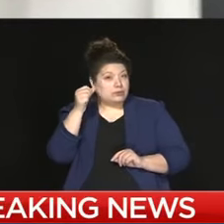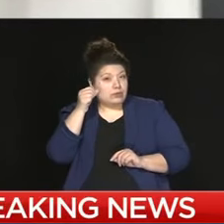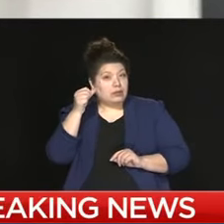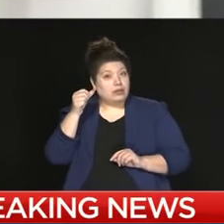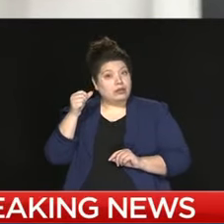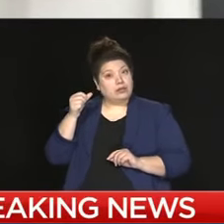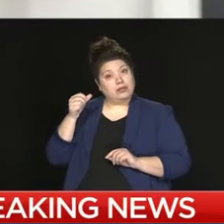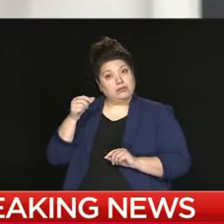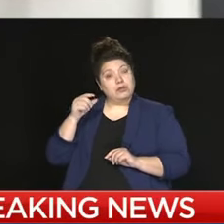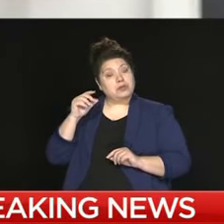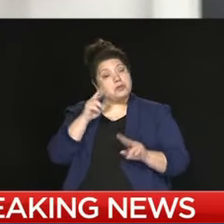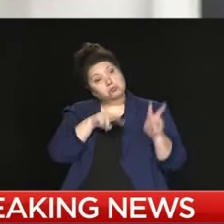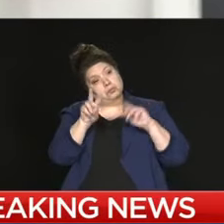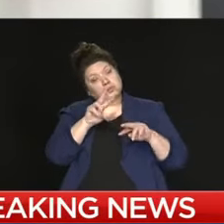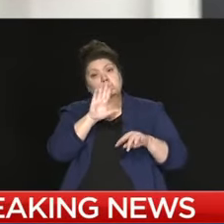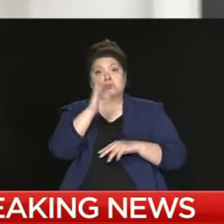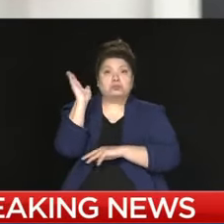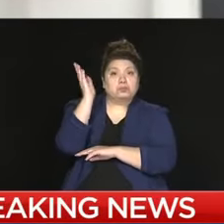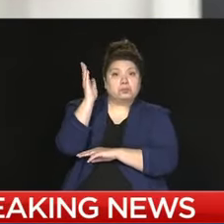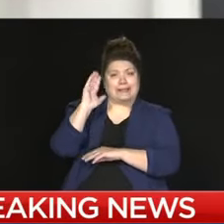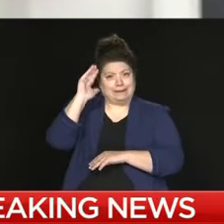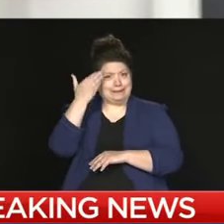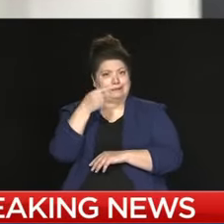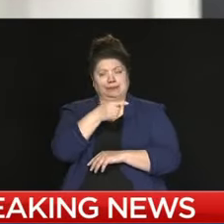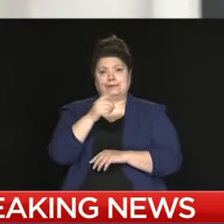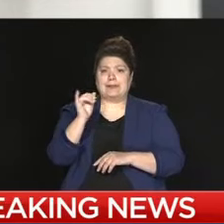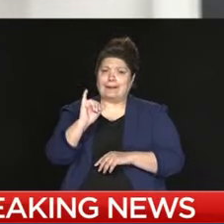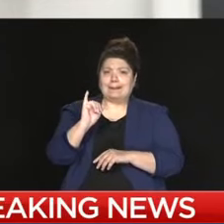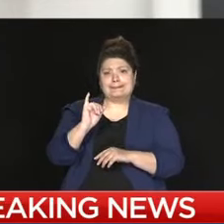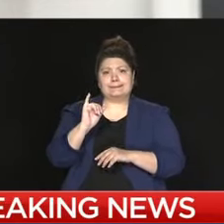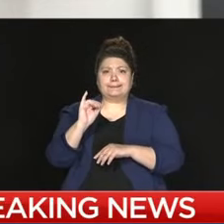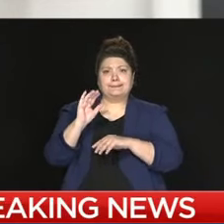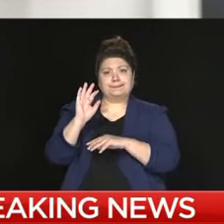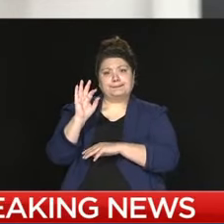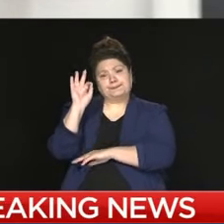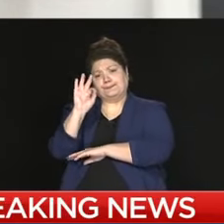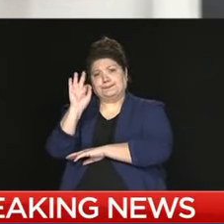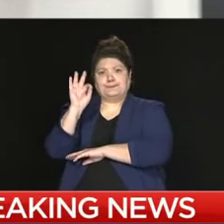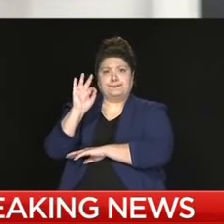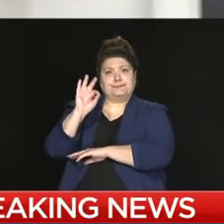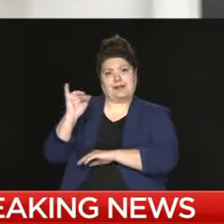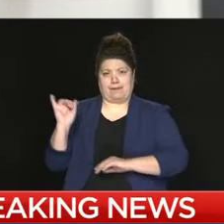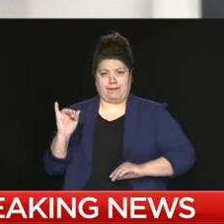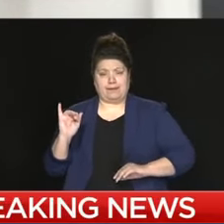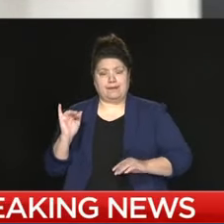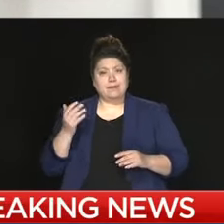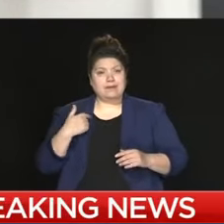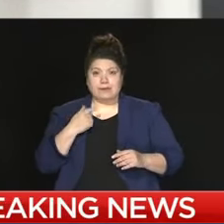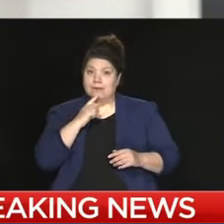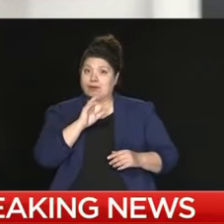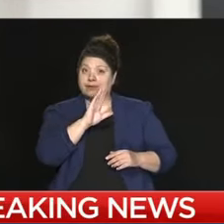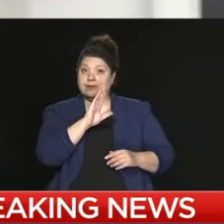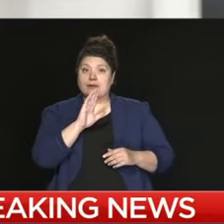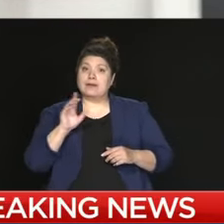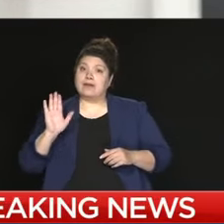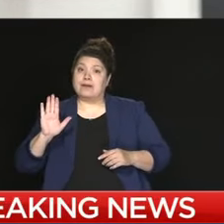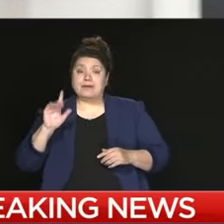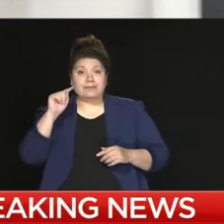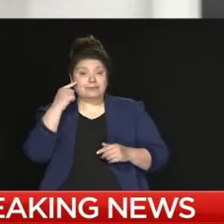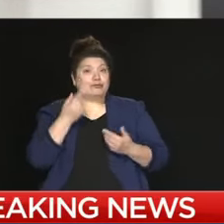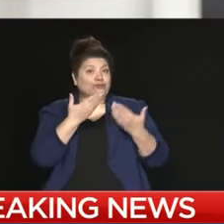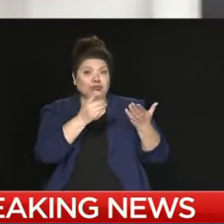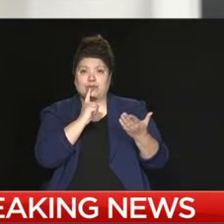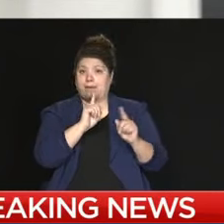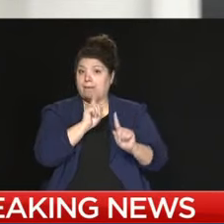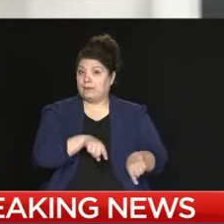trying to sermon the provinces, and the Premier of Quebec seems to say the solution is simple, and it has been known for years